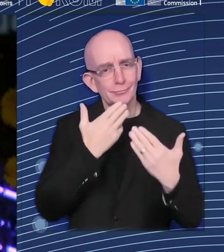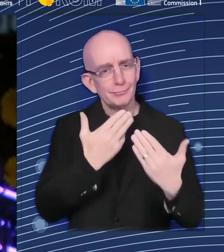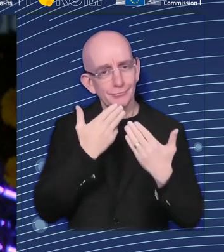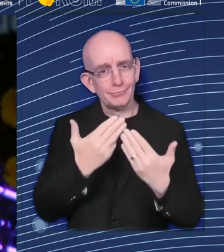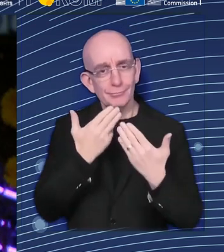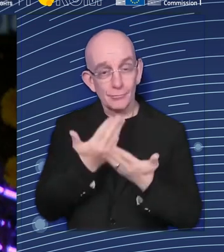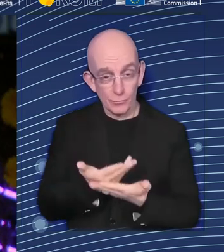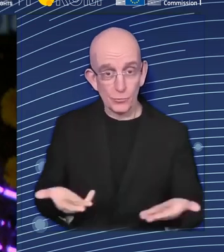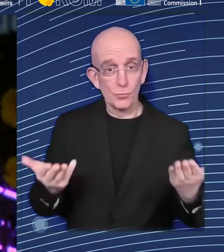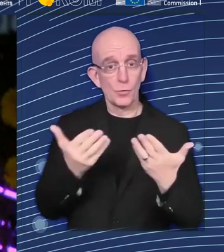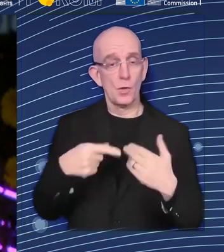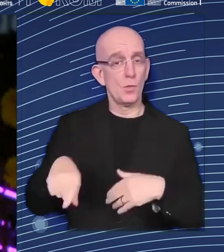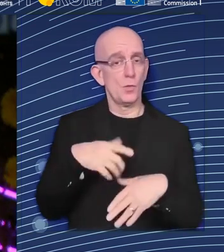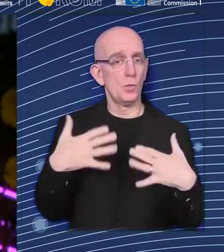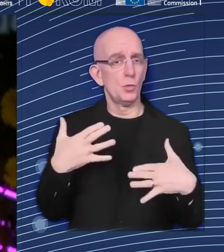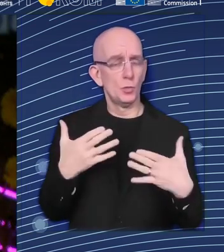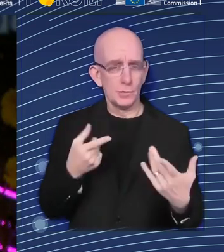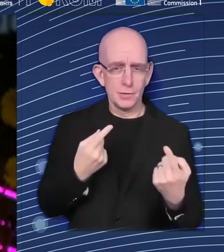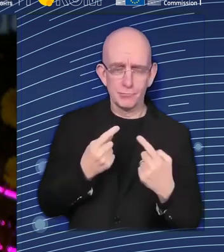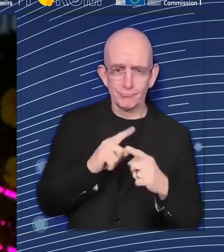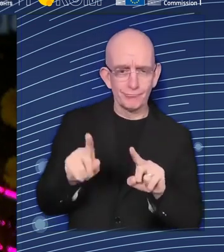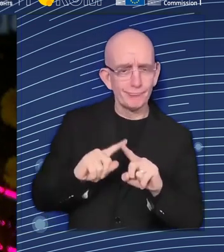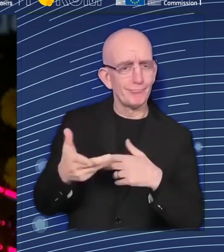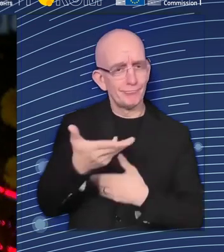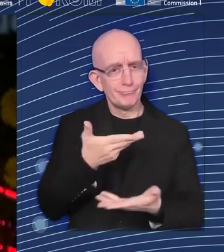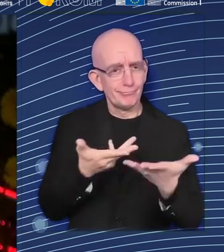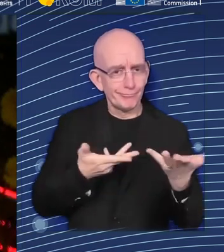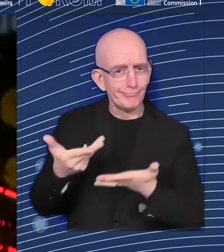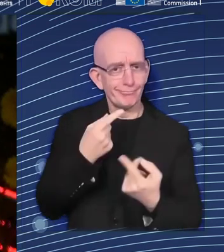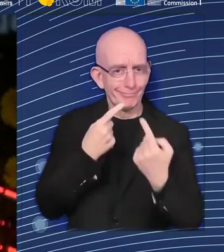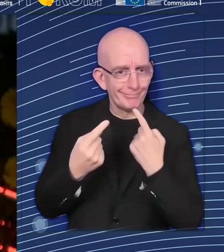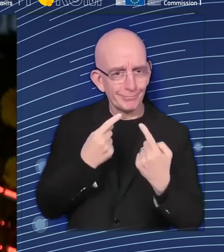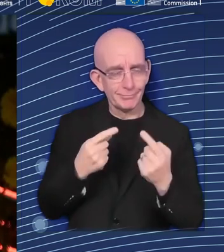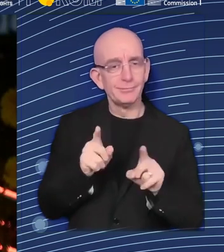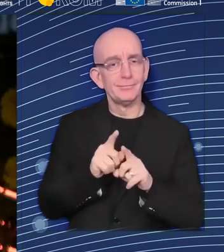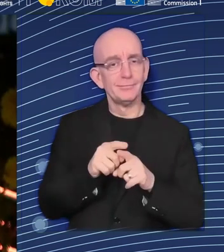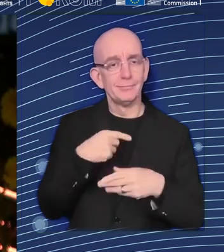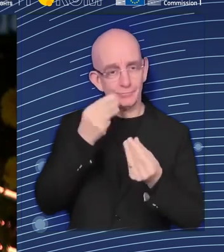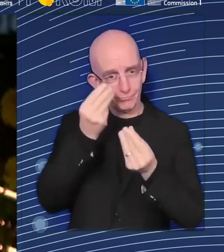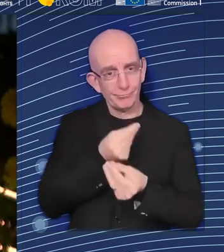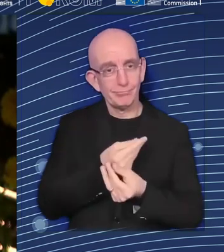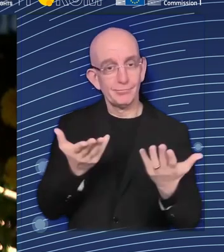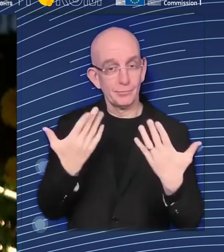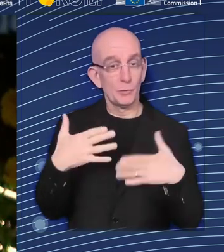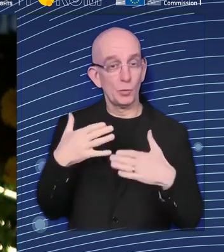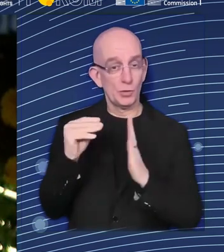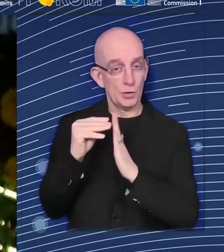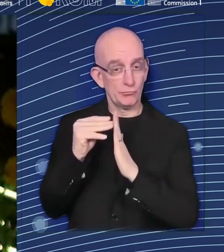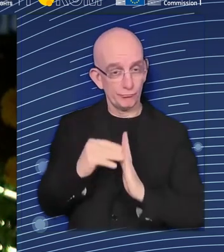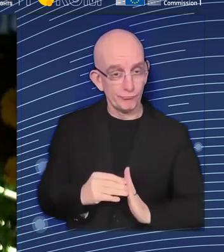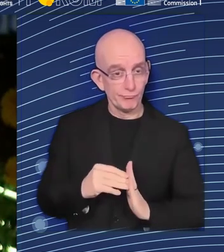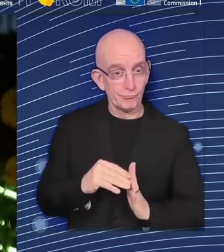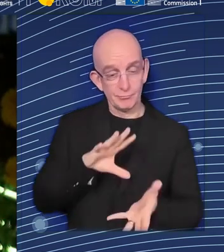which means that the relevance of this forum is very broadly and widely recognized by our partners and